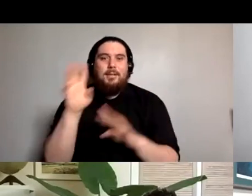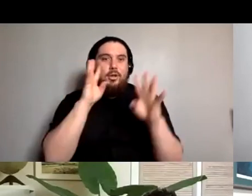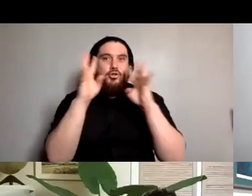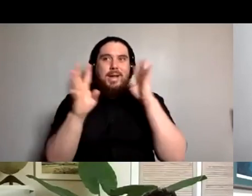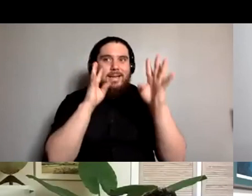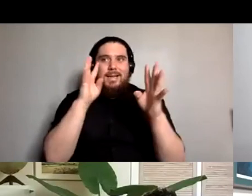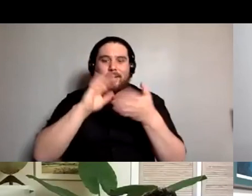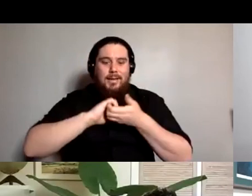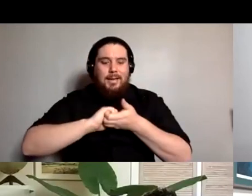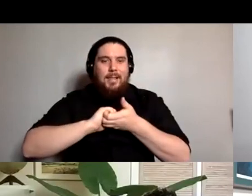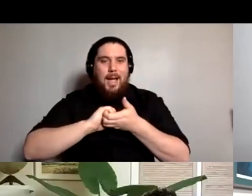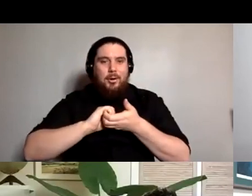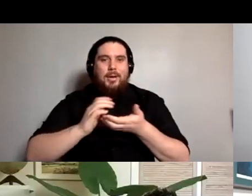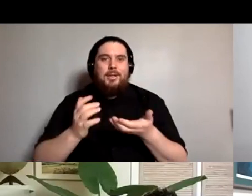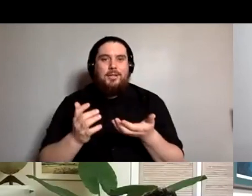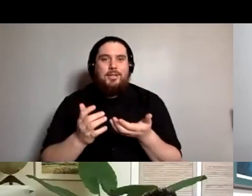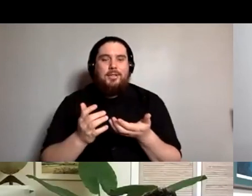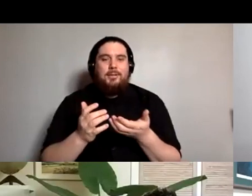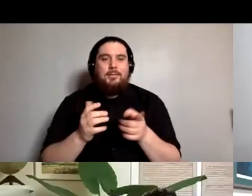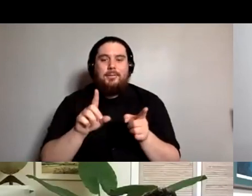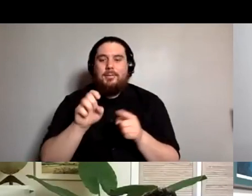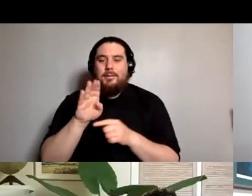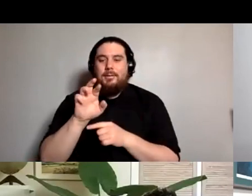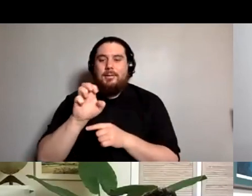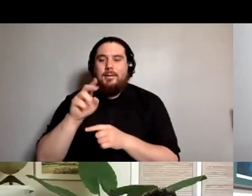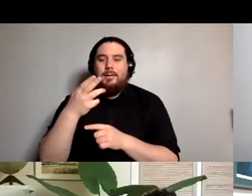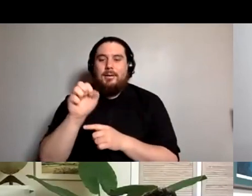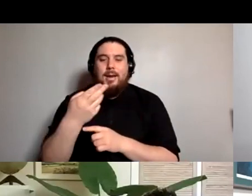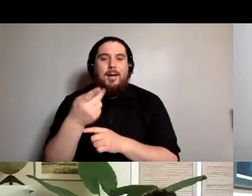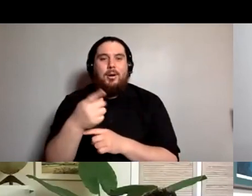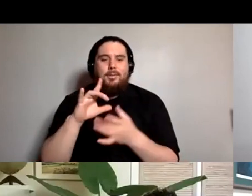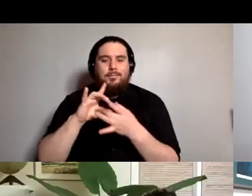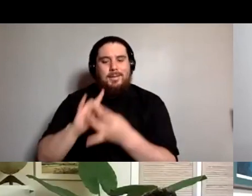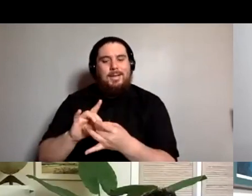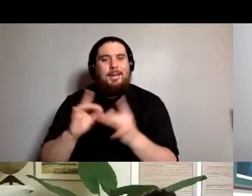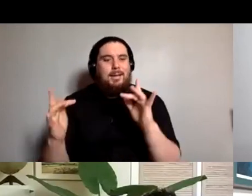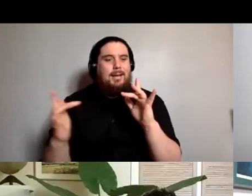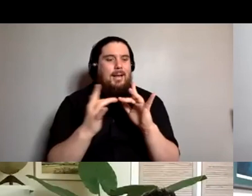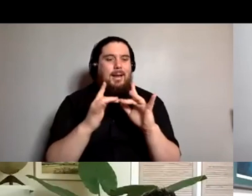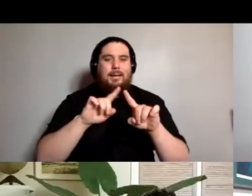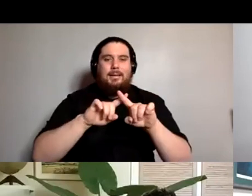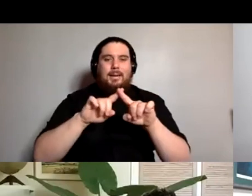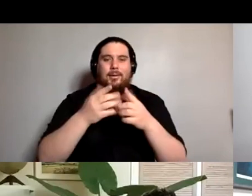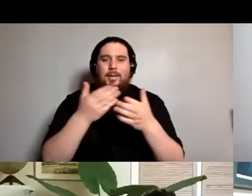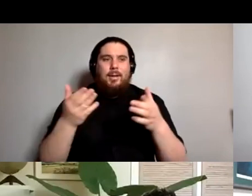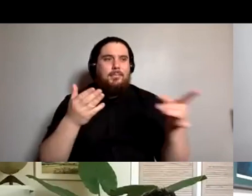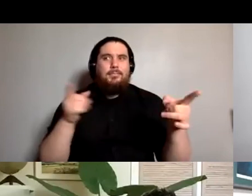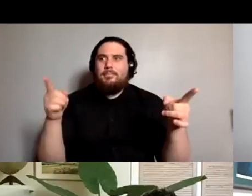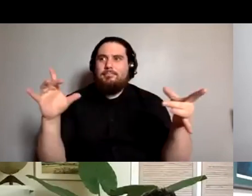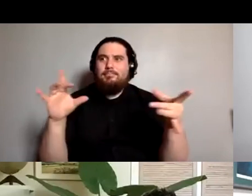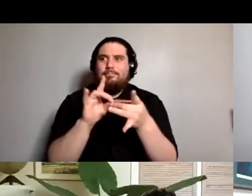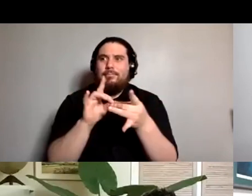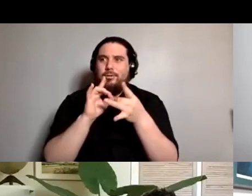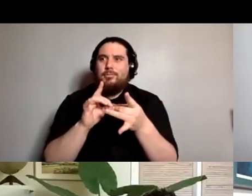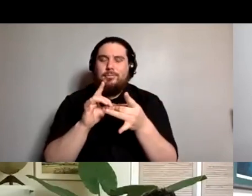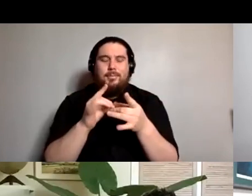know, and like Deborah's connecting, you know, different dots. So I think from that standpoint, again, I'm